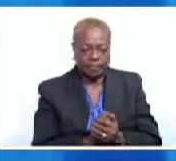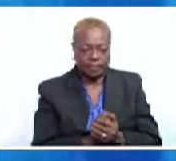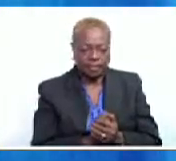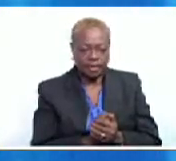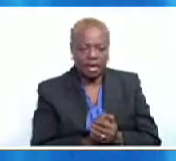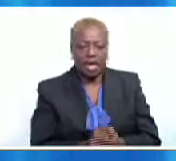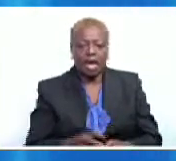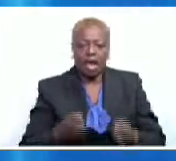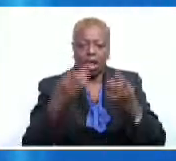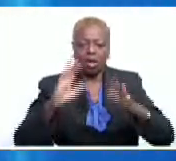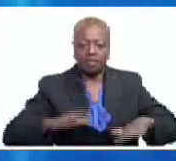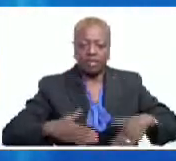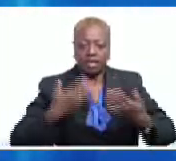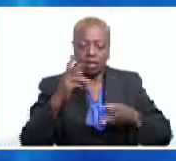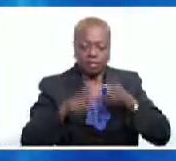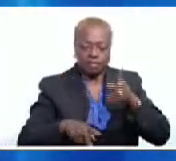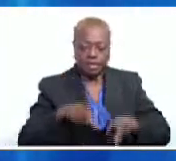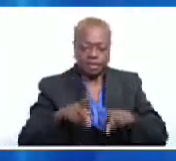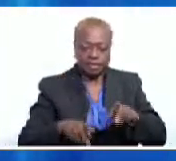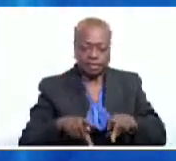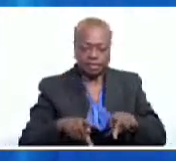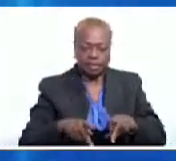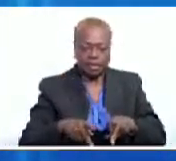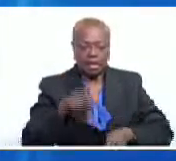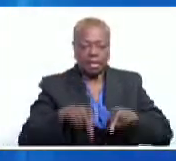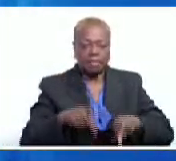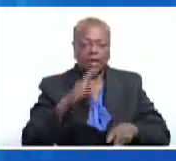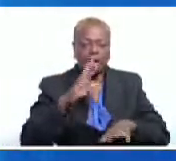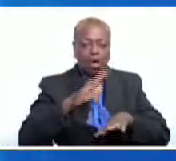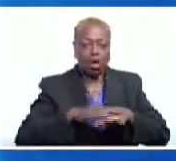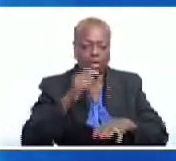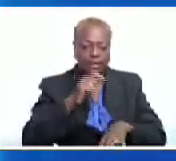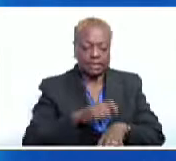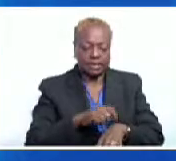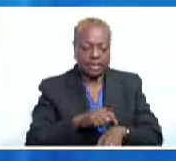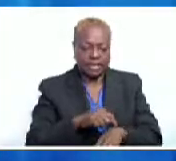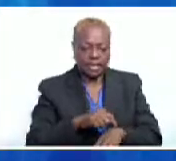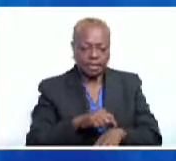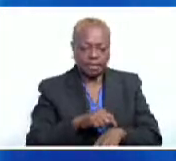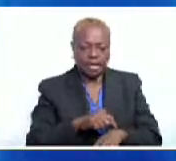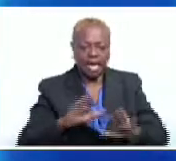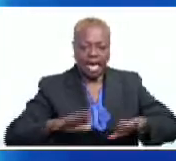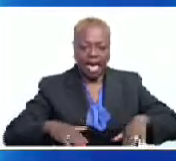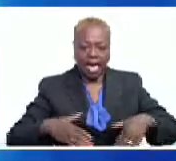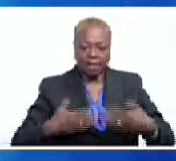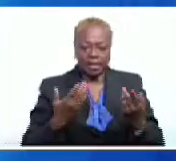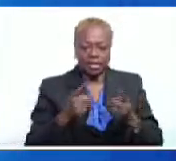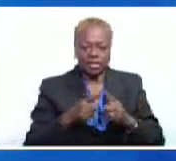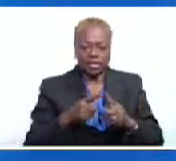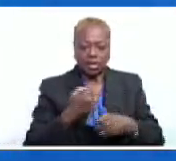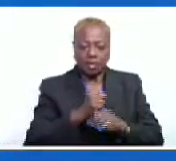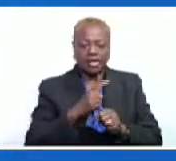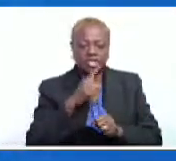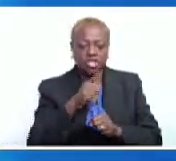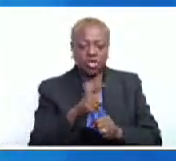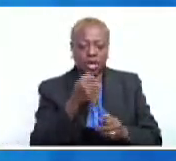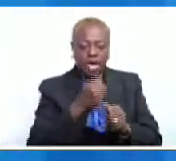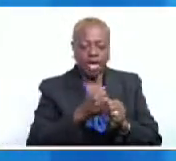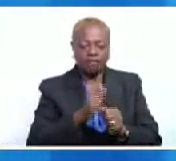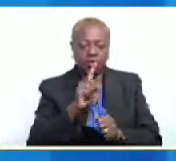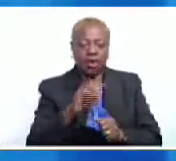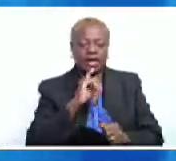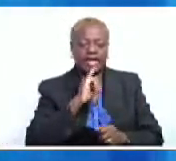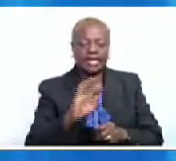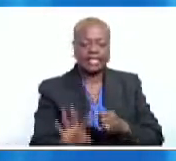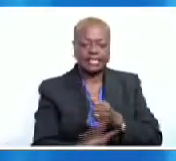lot of young people, a lot of people we've known a long time. Happy to move forward, happy to make sure everyone's safe. I haven't